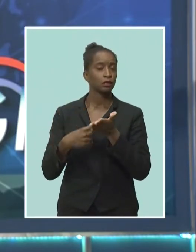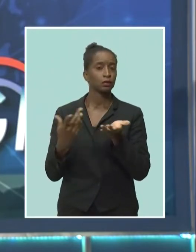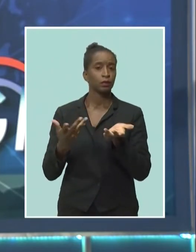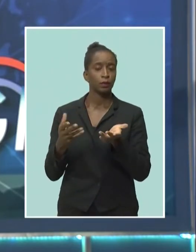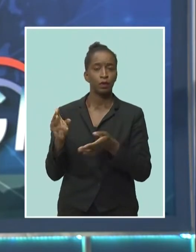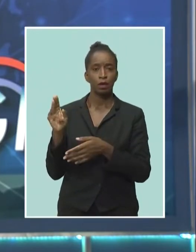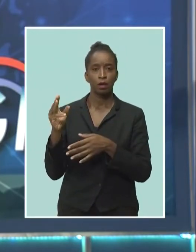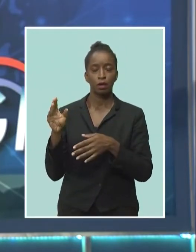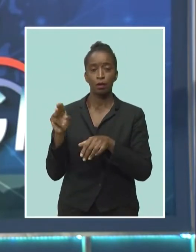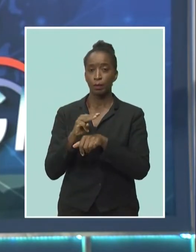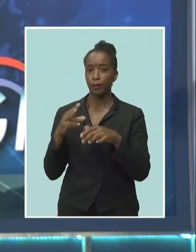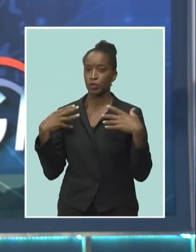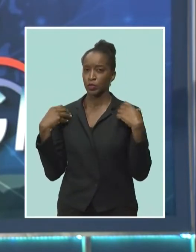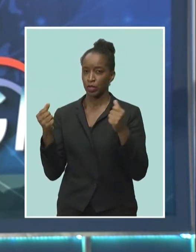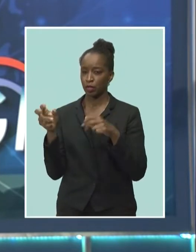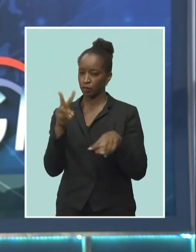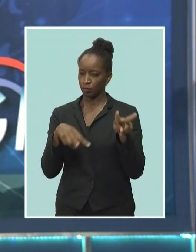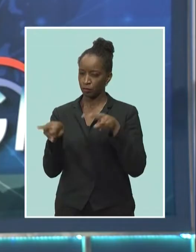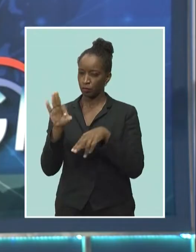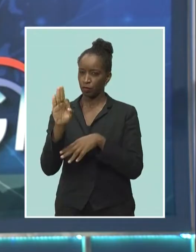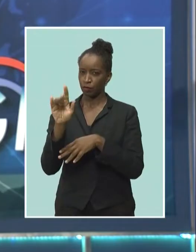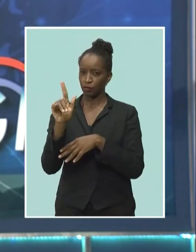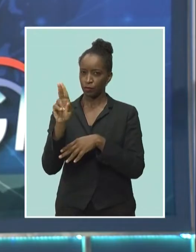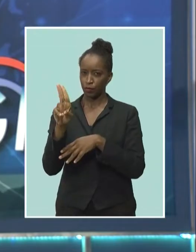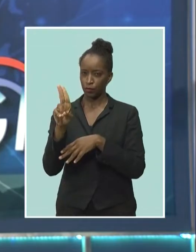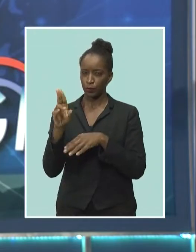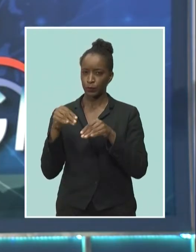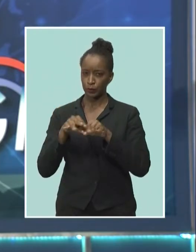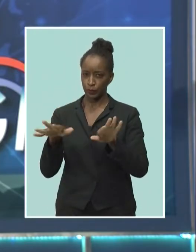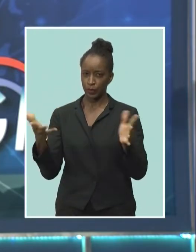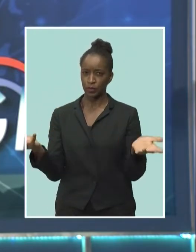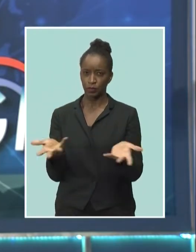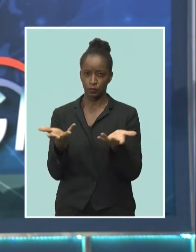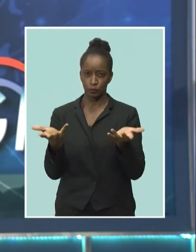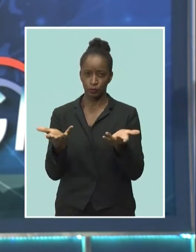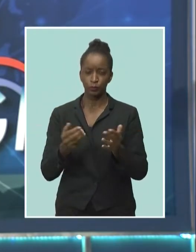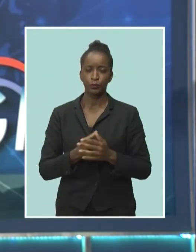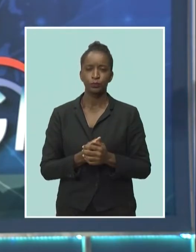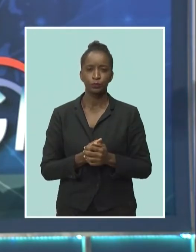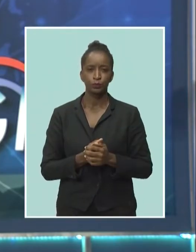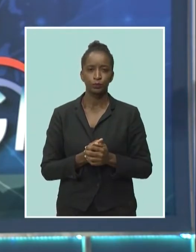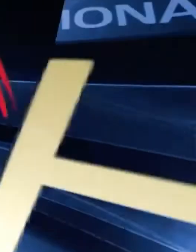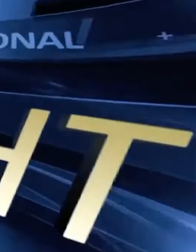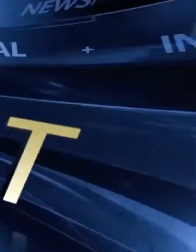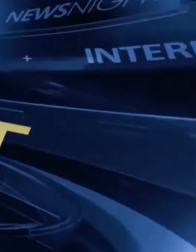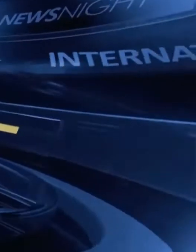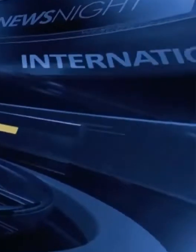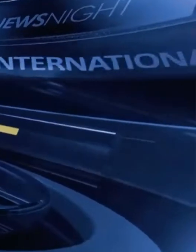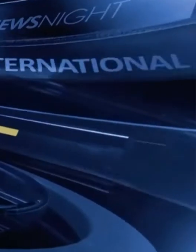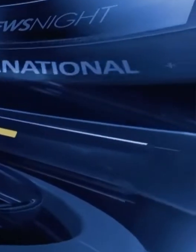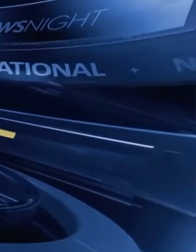to monitor the flu situation here. We'll have the details to that story ahead with others on Newsnight.